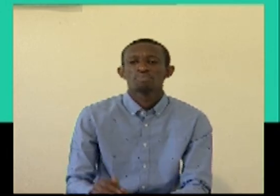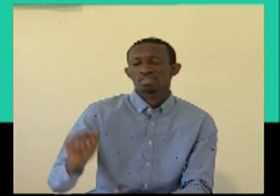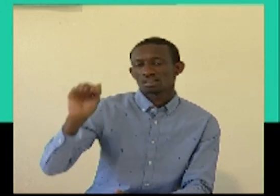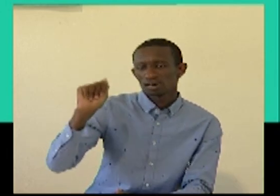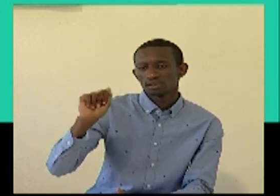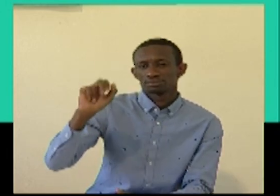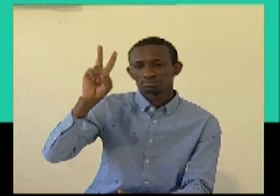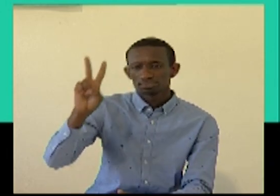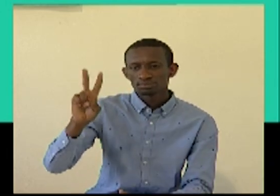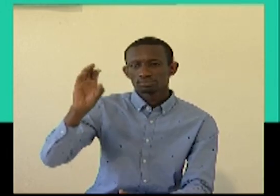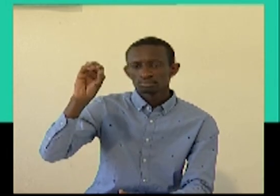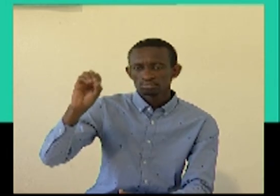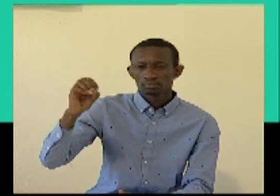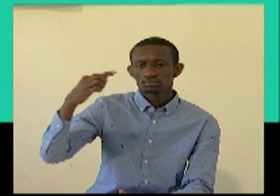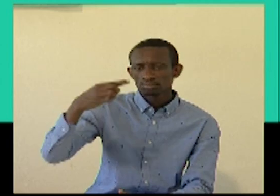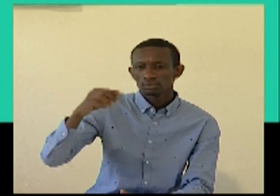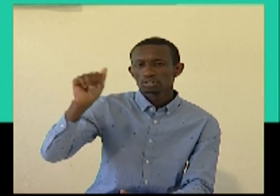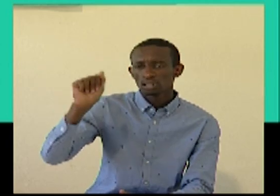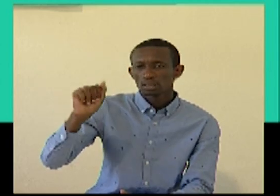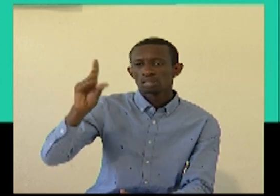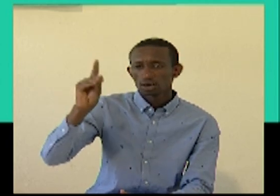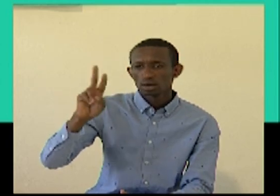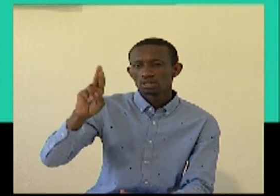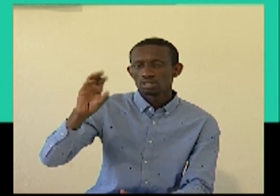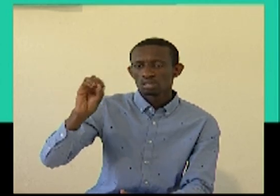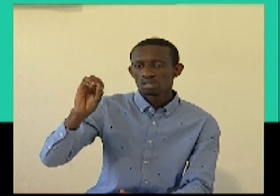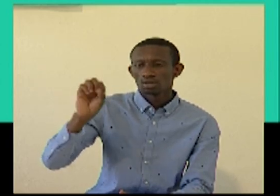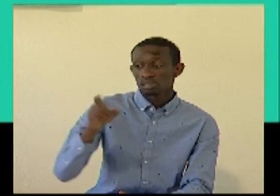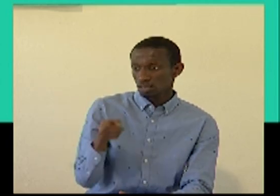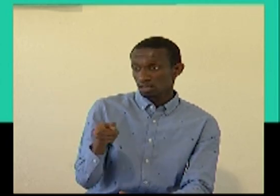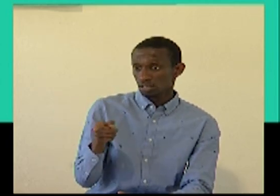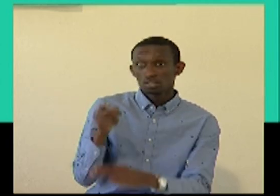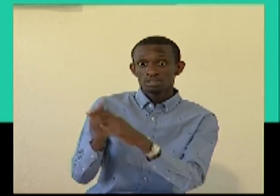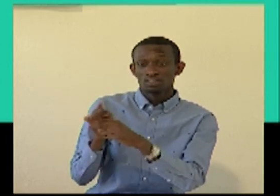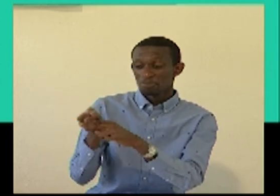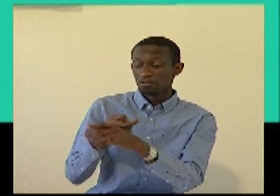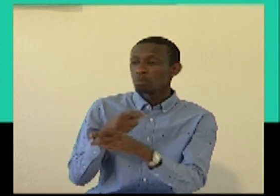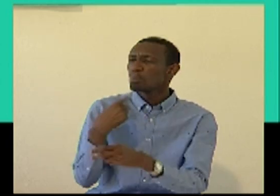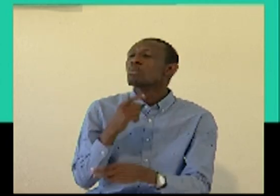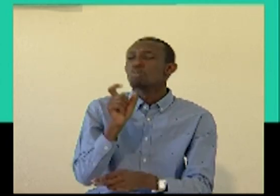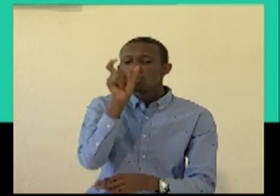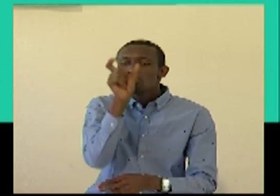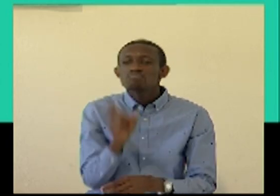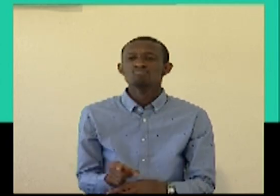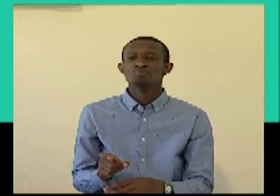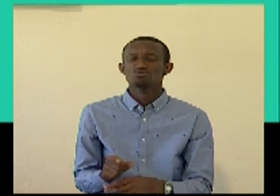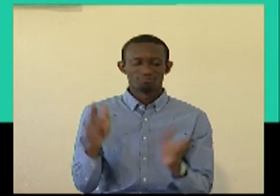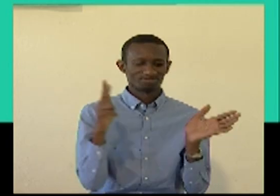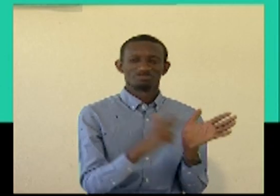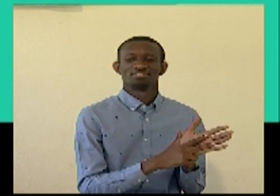Avogadro's number, and it gets the name from the scientist who determined it, who is